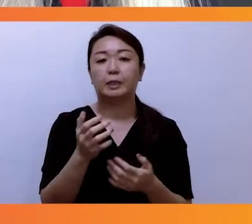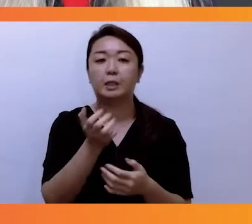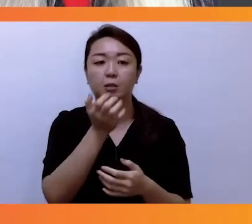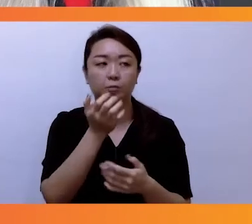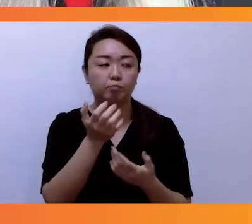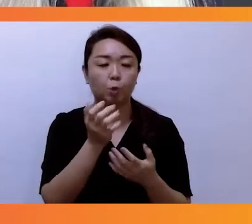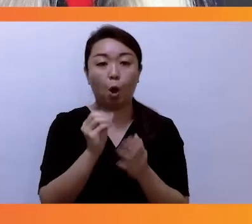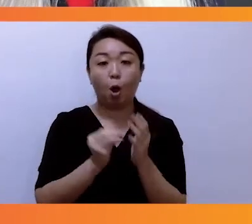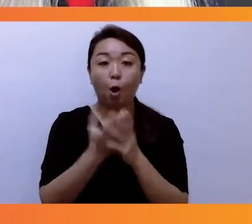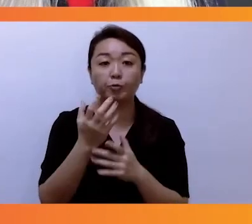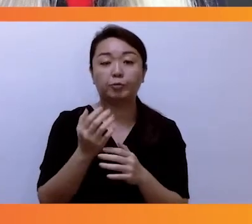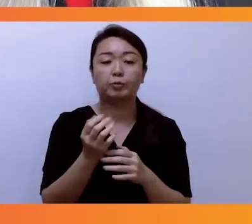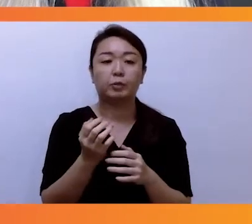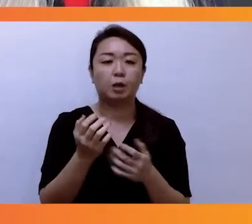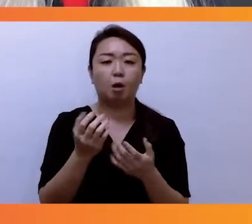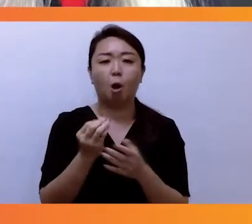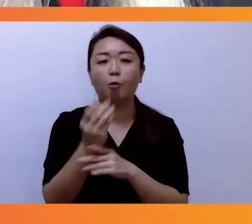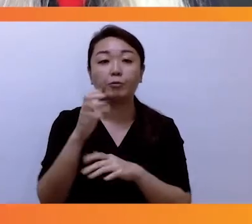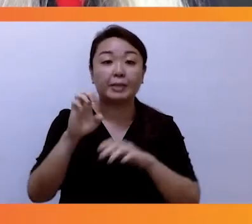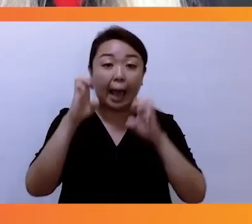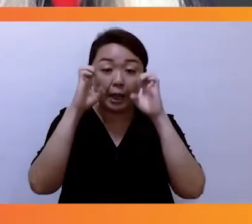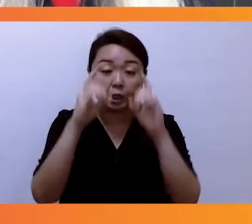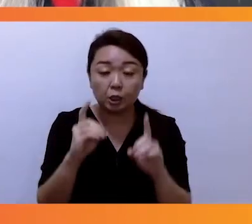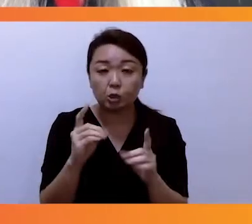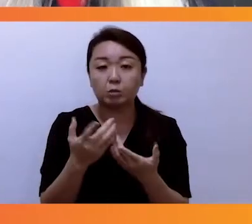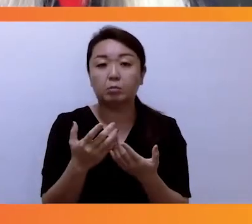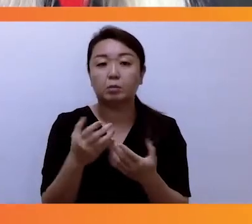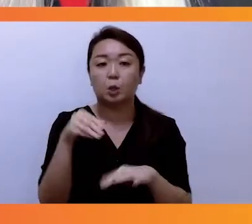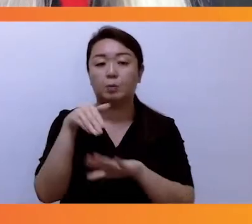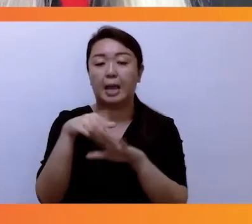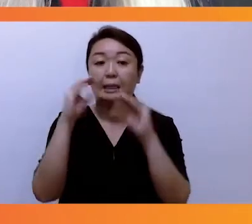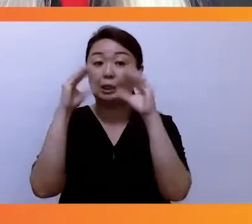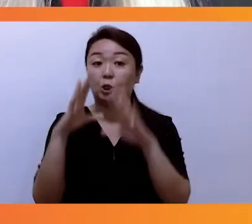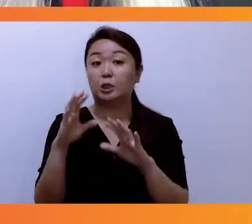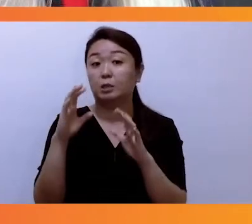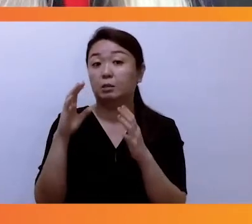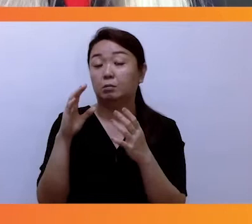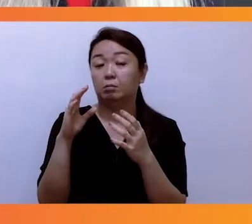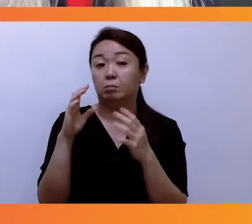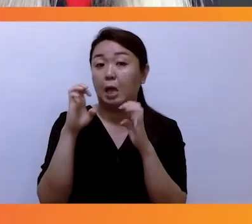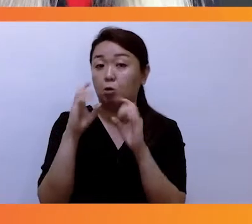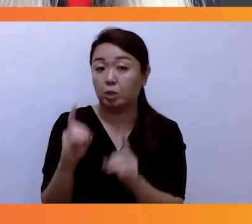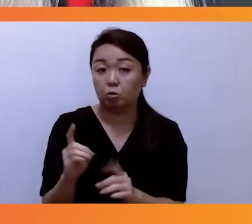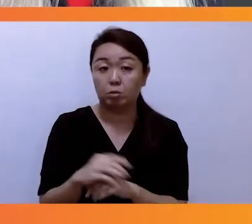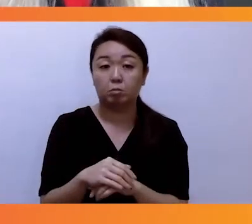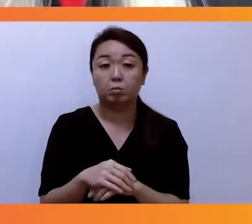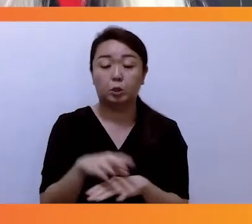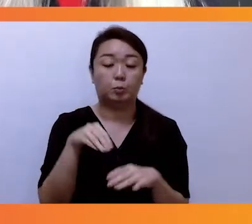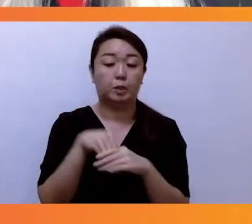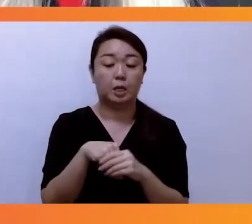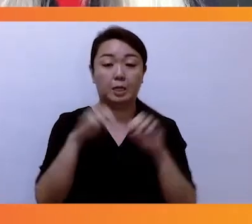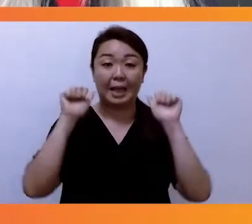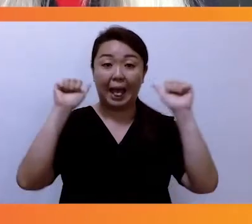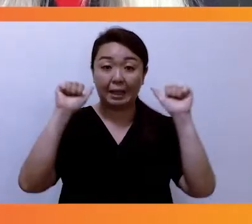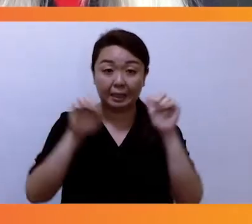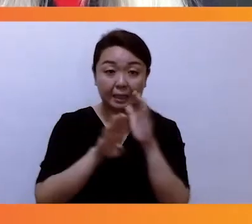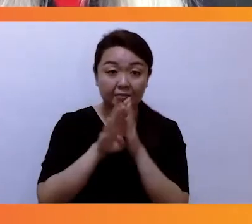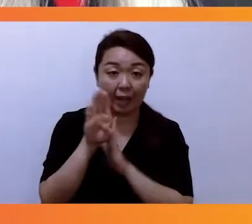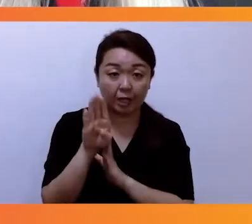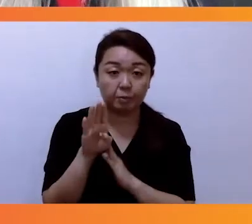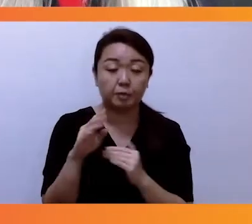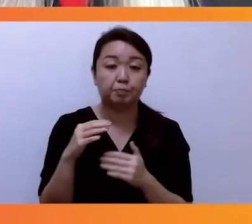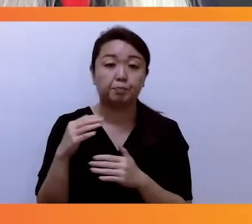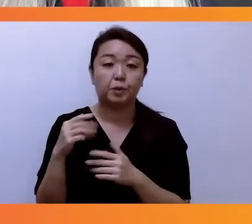grassroots education, it will lie in coach education, and it will lie in athlete